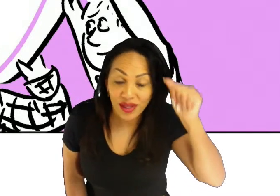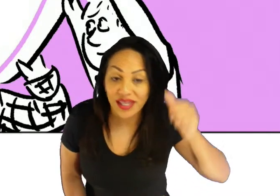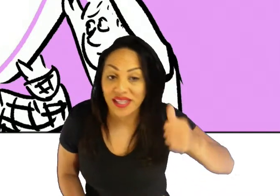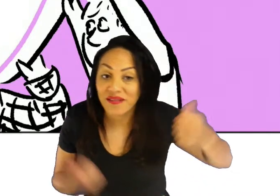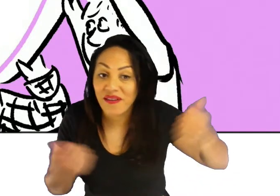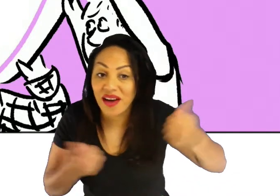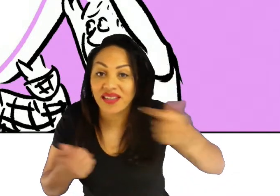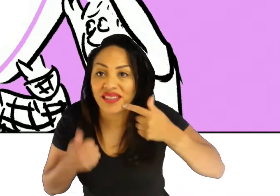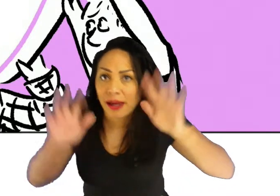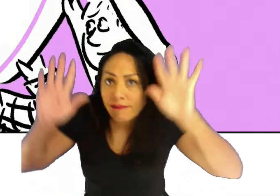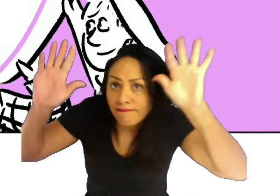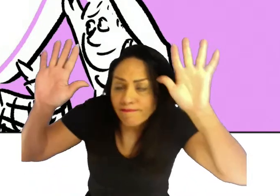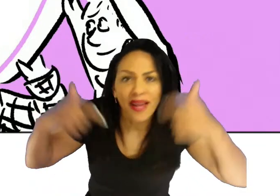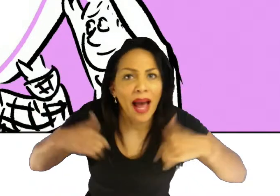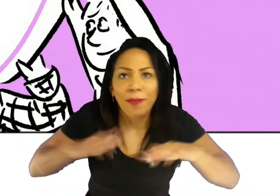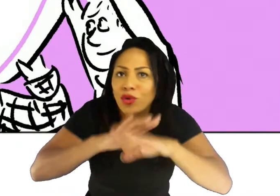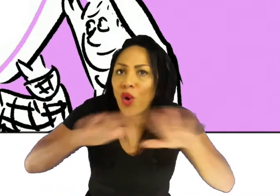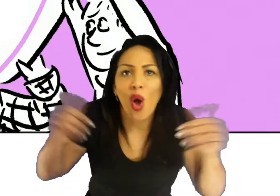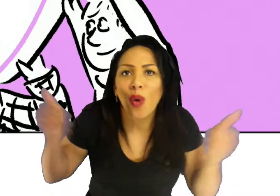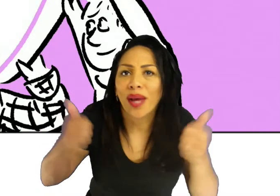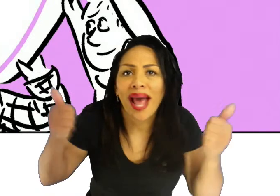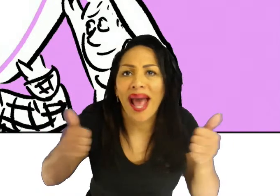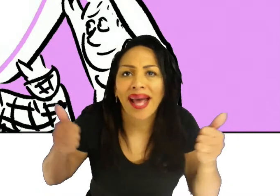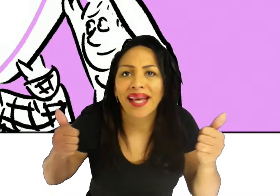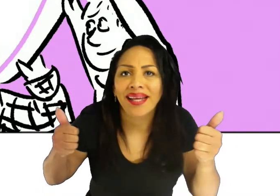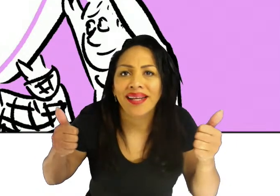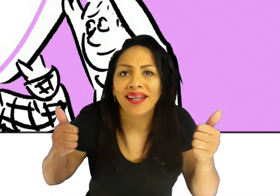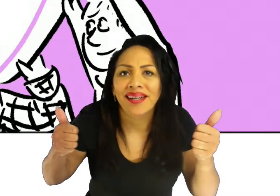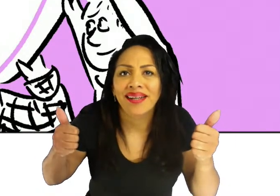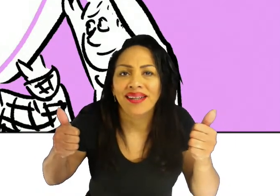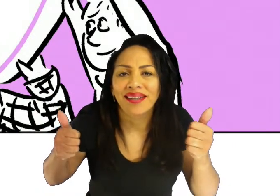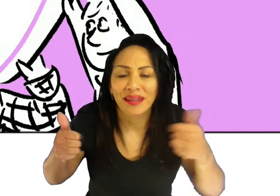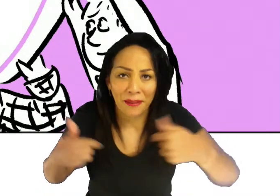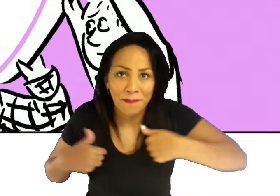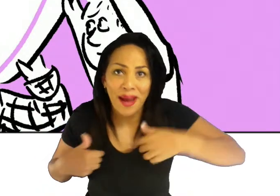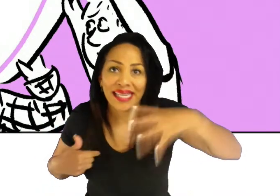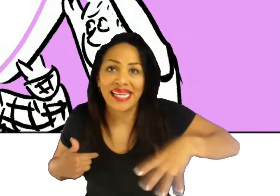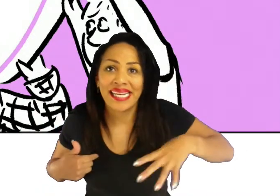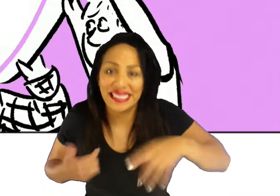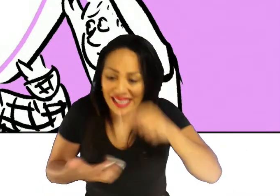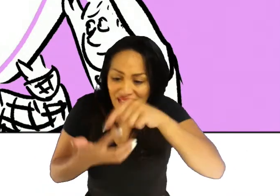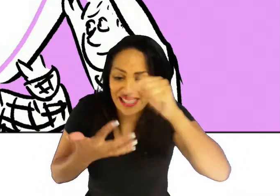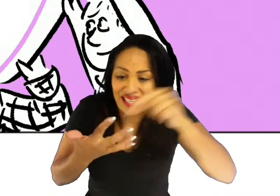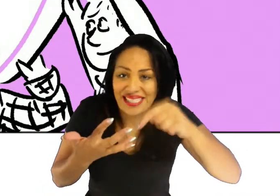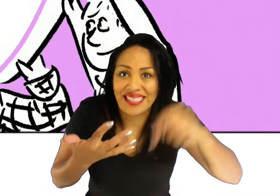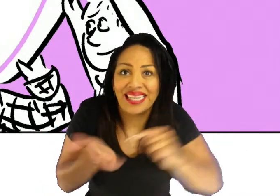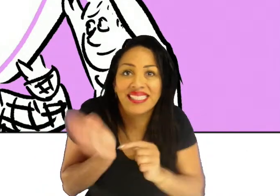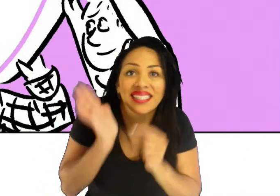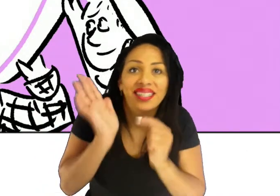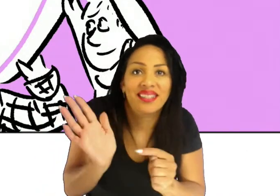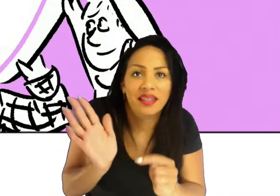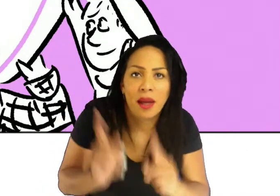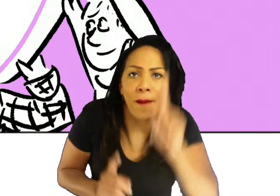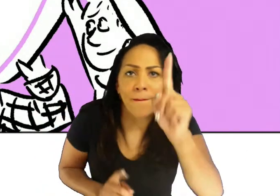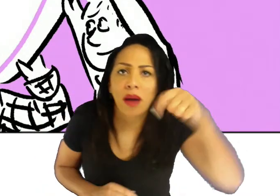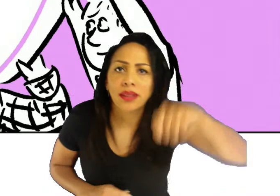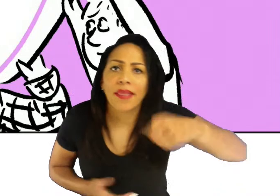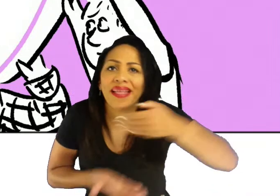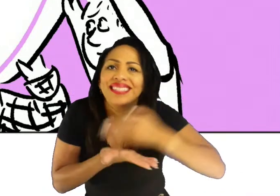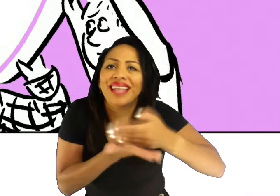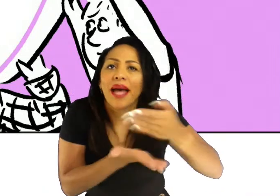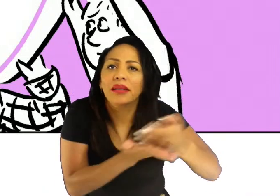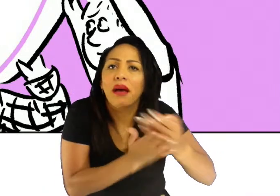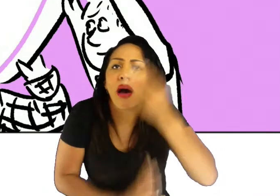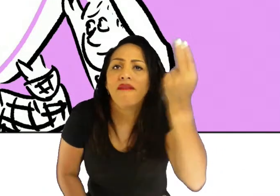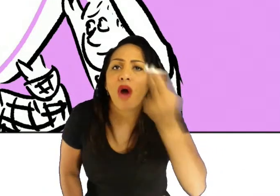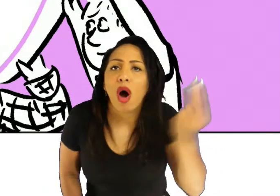their needs. But in a sector where you might lose your job because you have made the